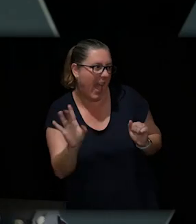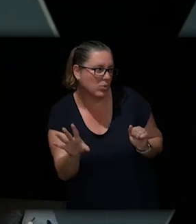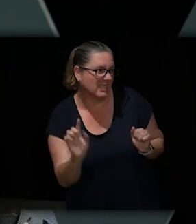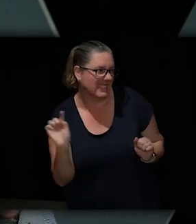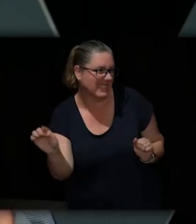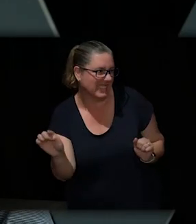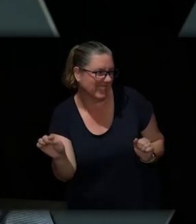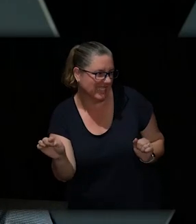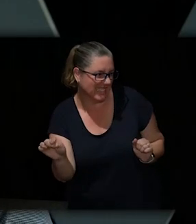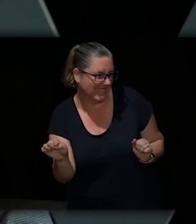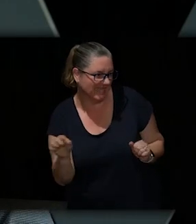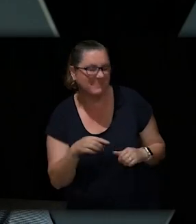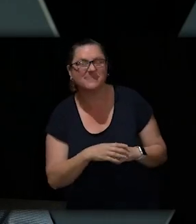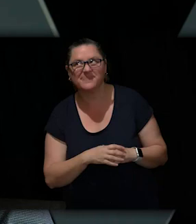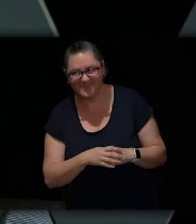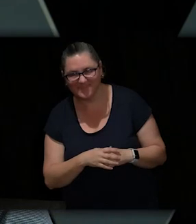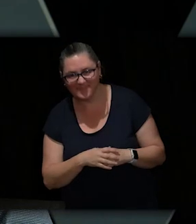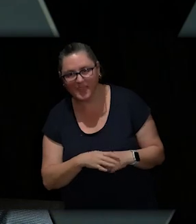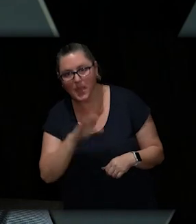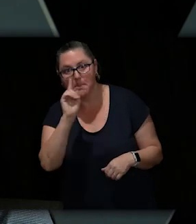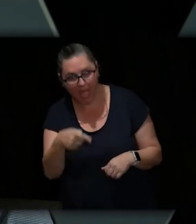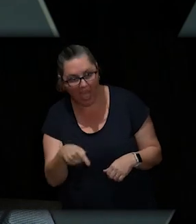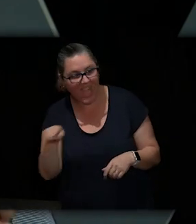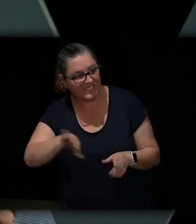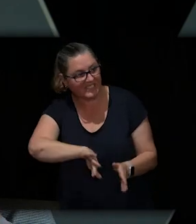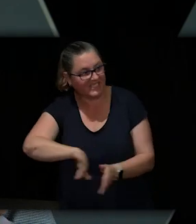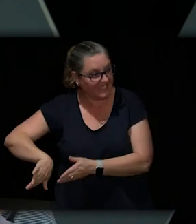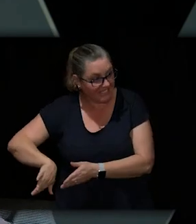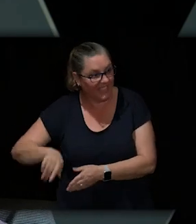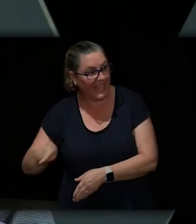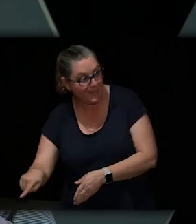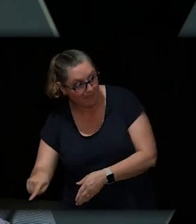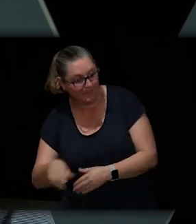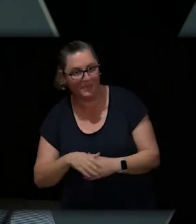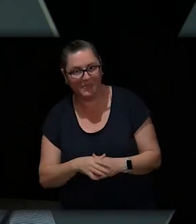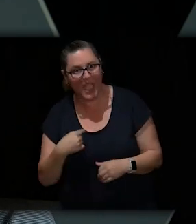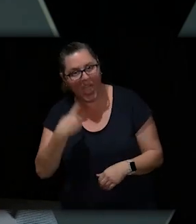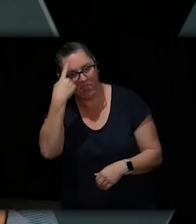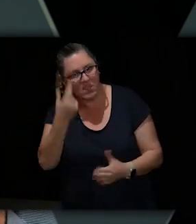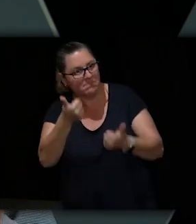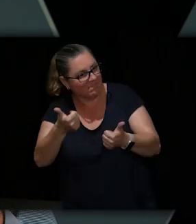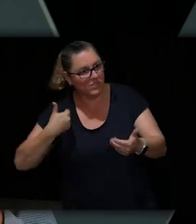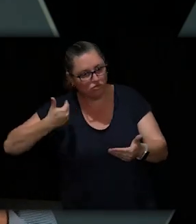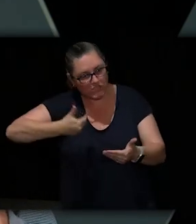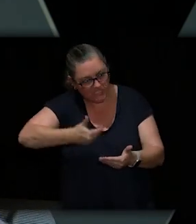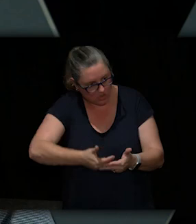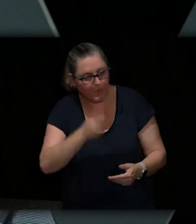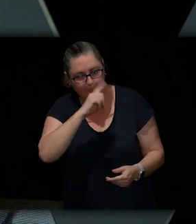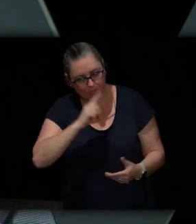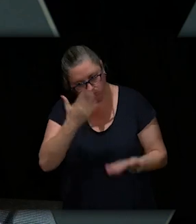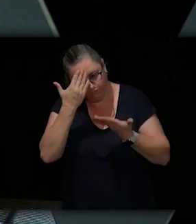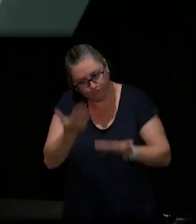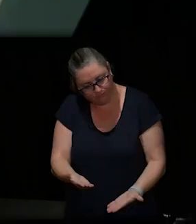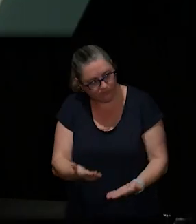but him withstanding, or him aside, I think it is a really nice tradition, and people really do respect the former presidents.